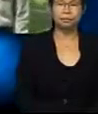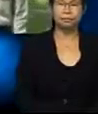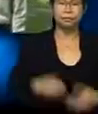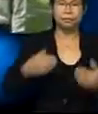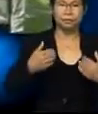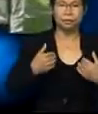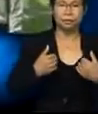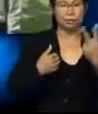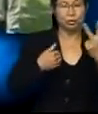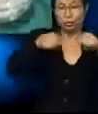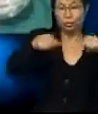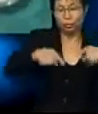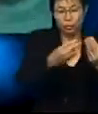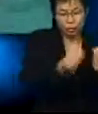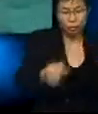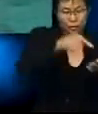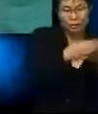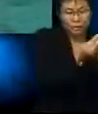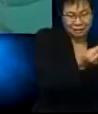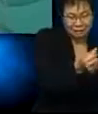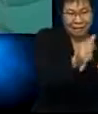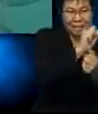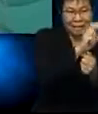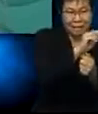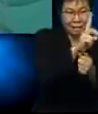Here are 2 types of soil. This is sand